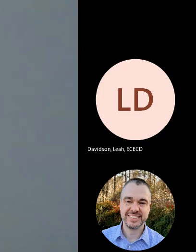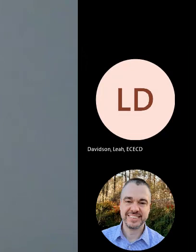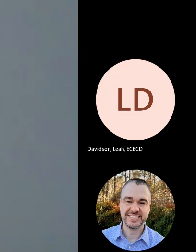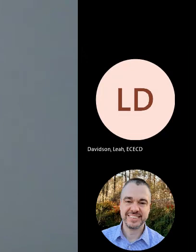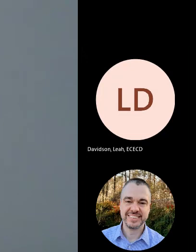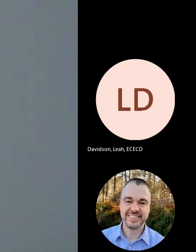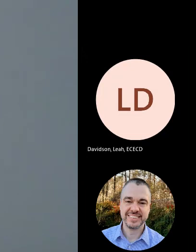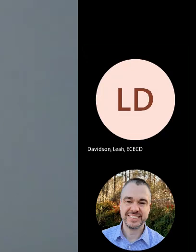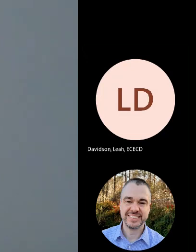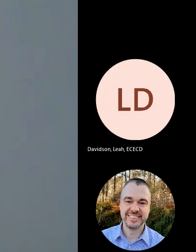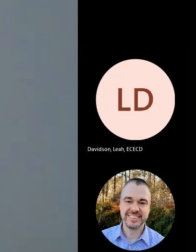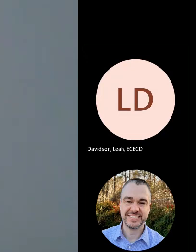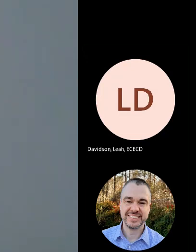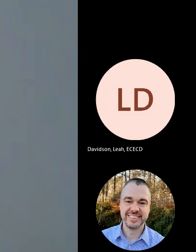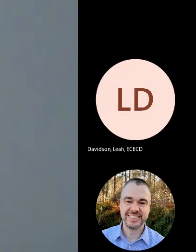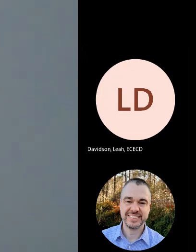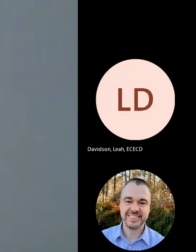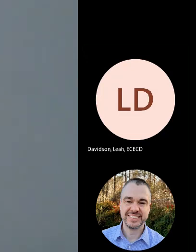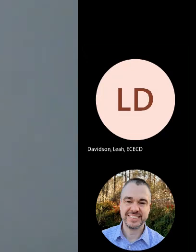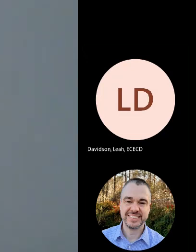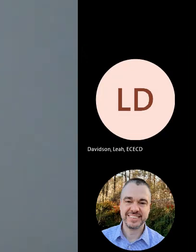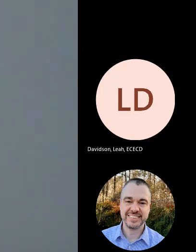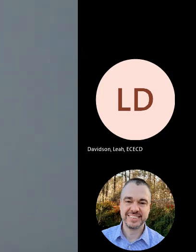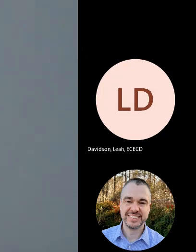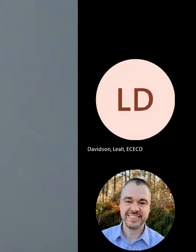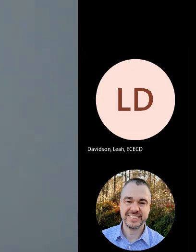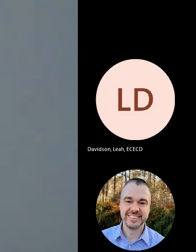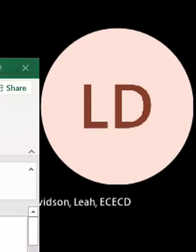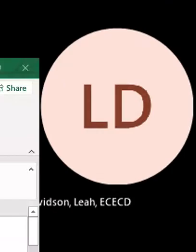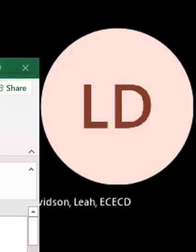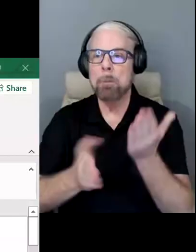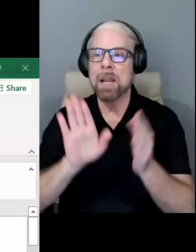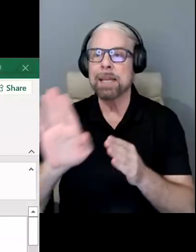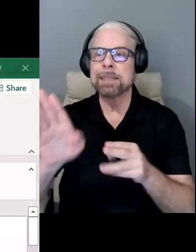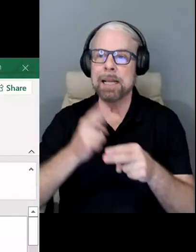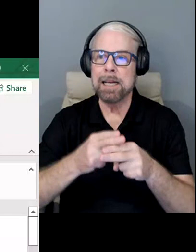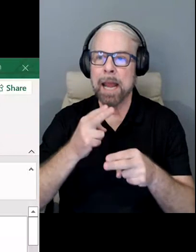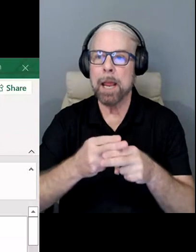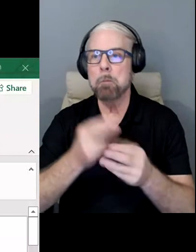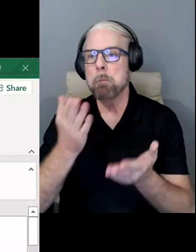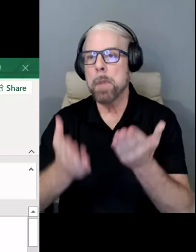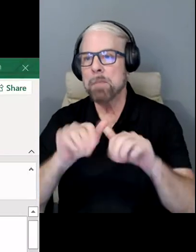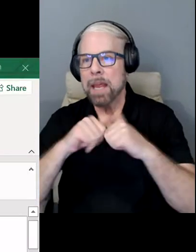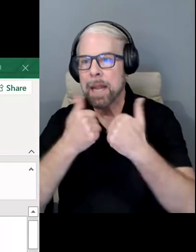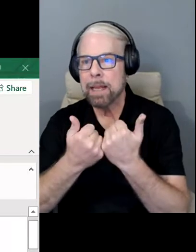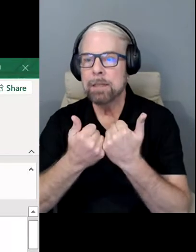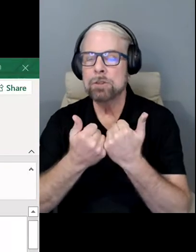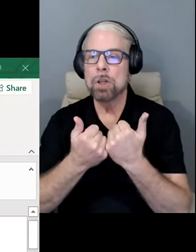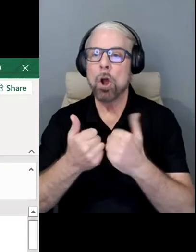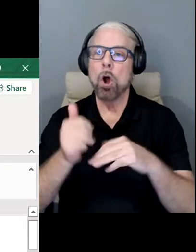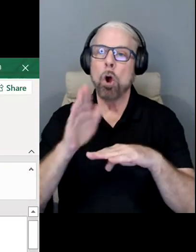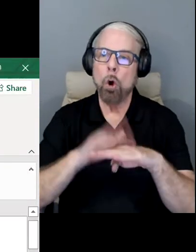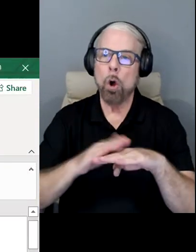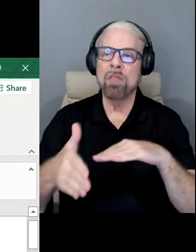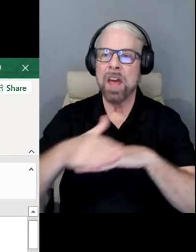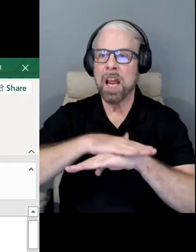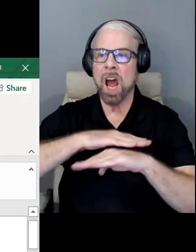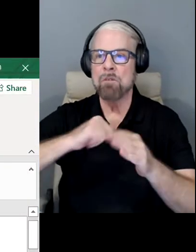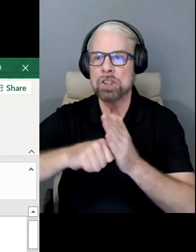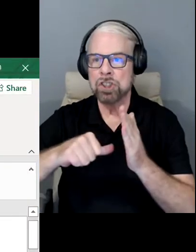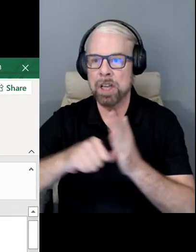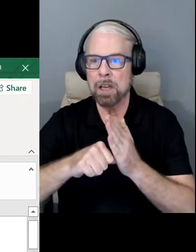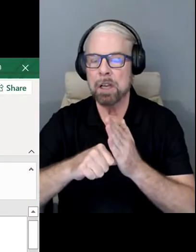all, is entering just probably his name, maybe an agency, on the cover sheet, as